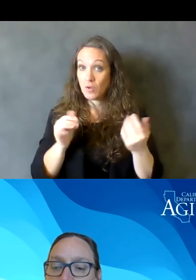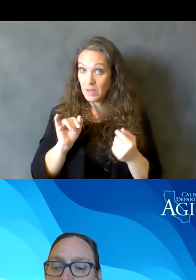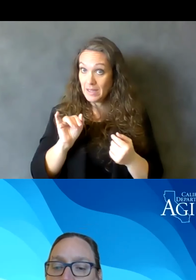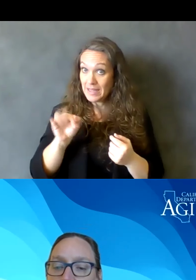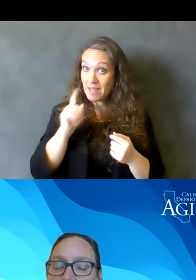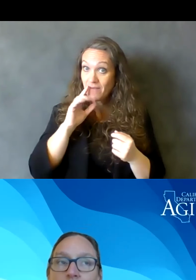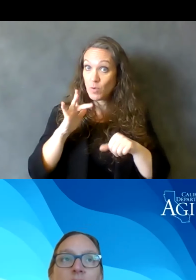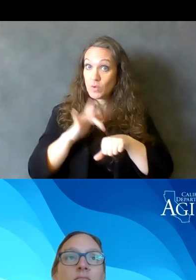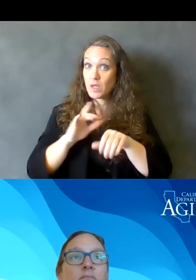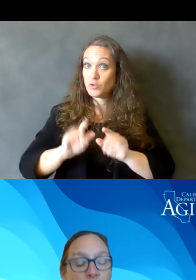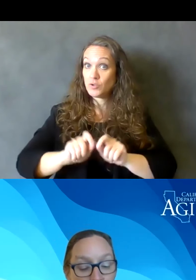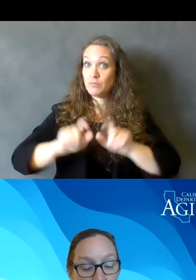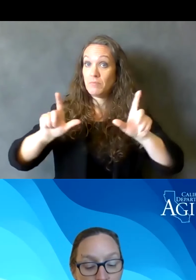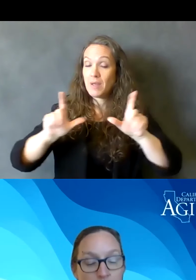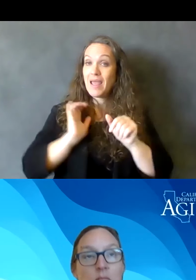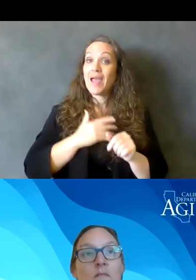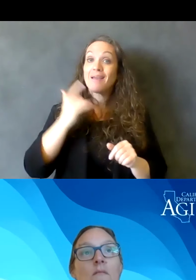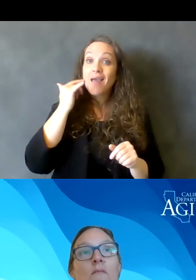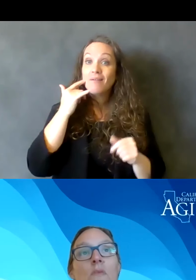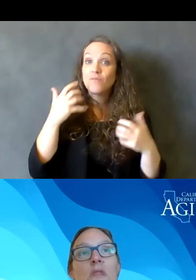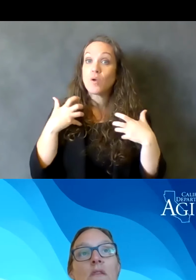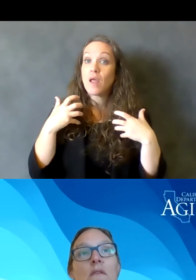our California Health Advocates website,